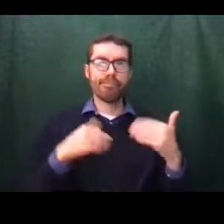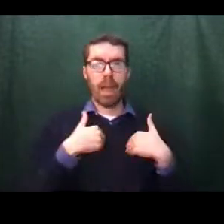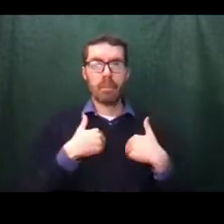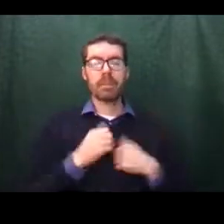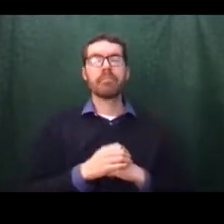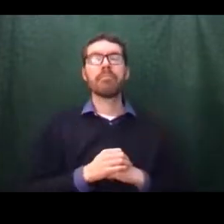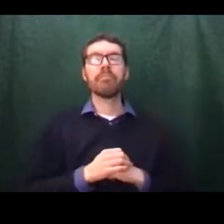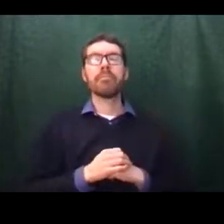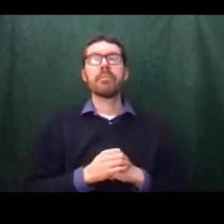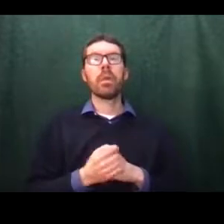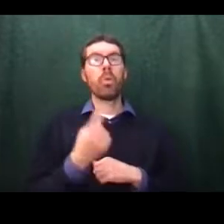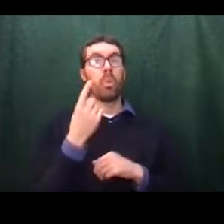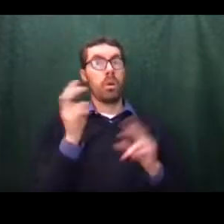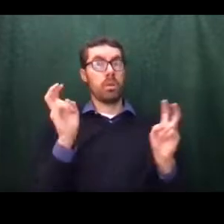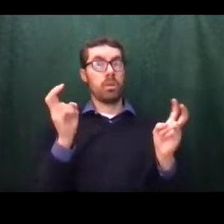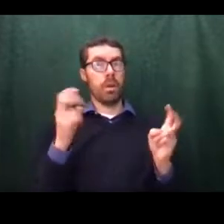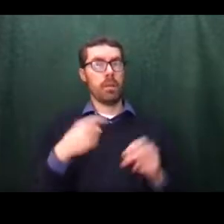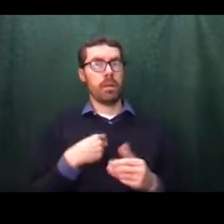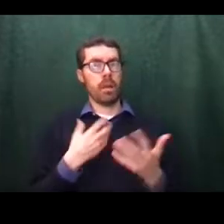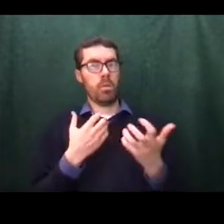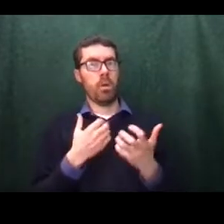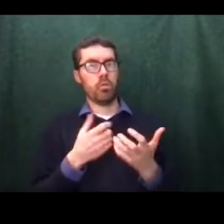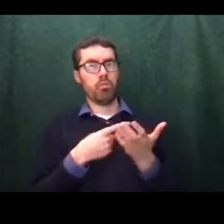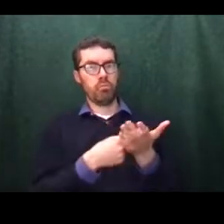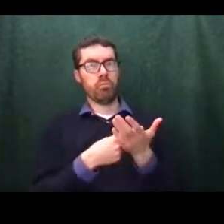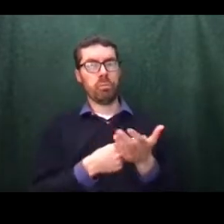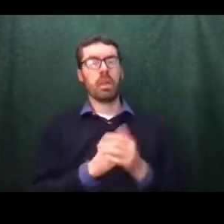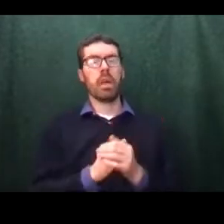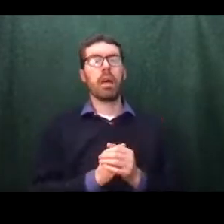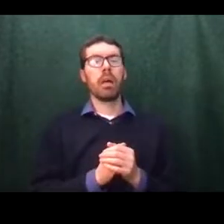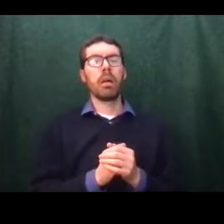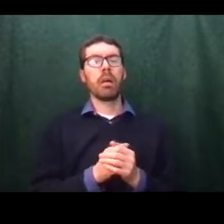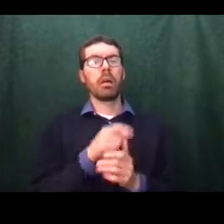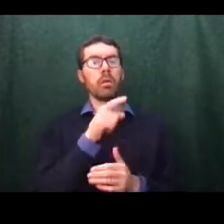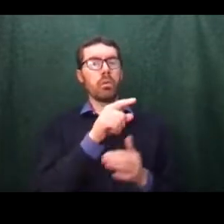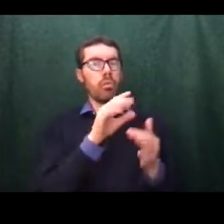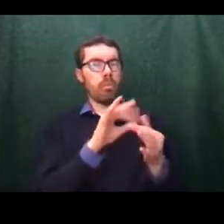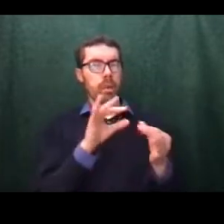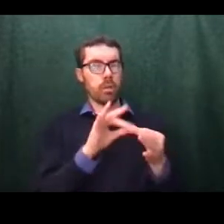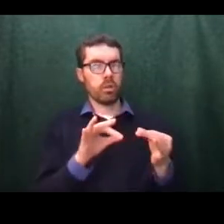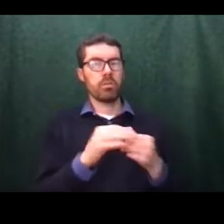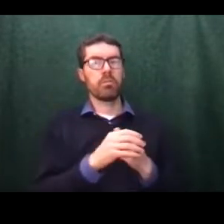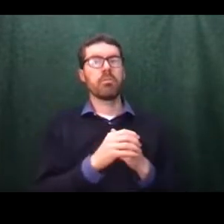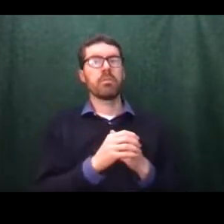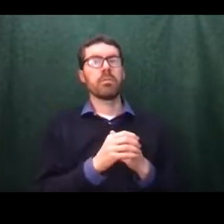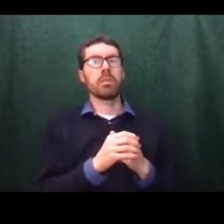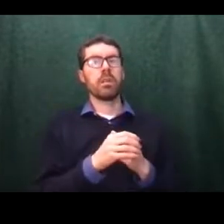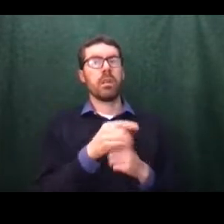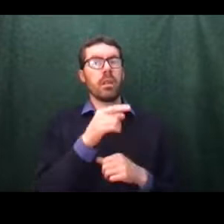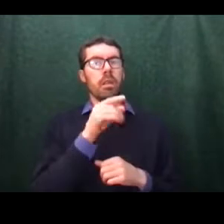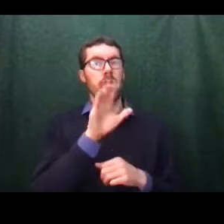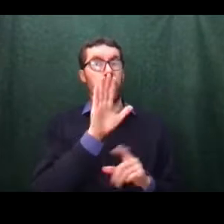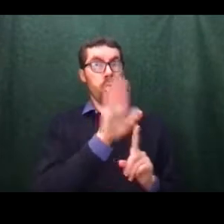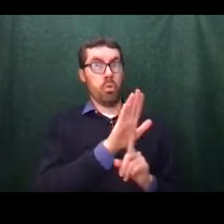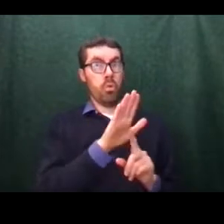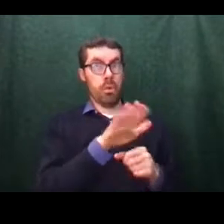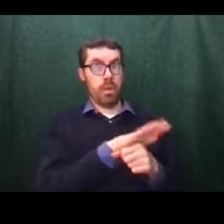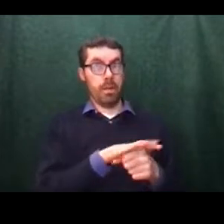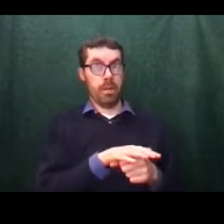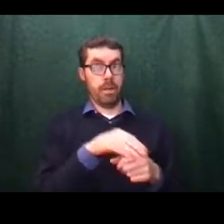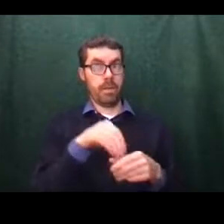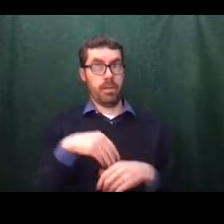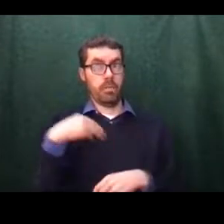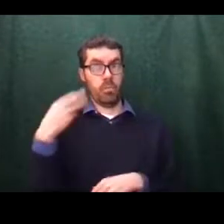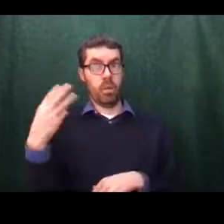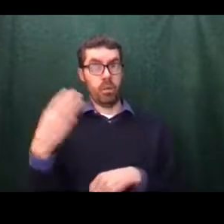wanted to talk about, you mentioned that you cover a lot of unincorporated Washington County, and